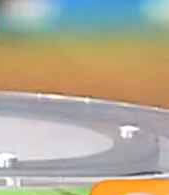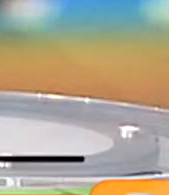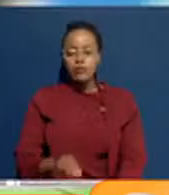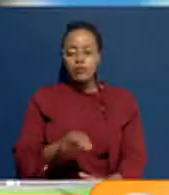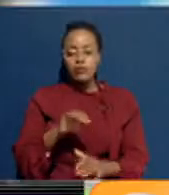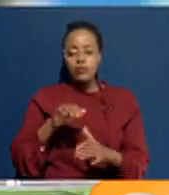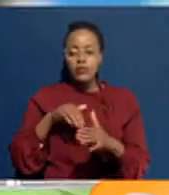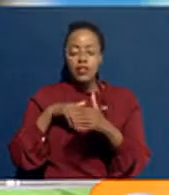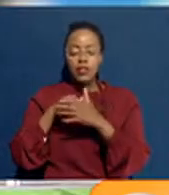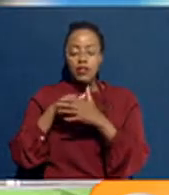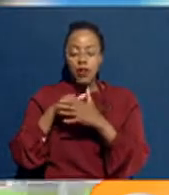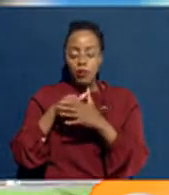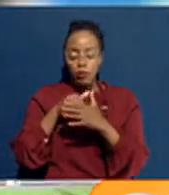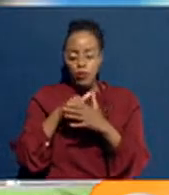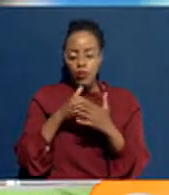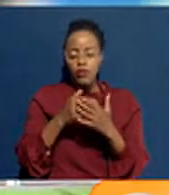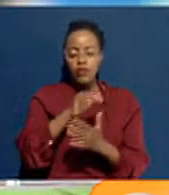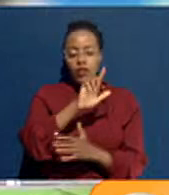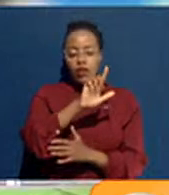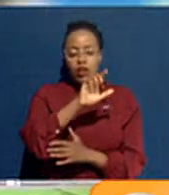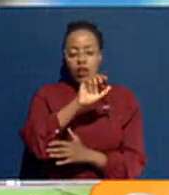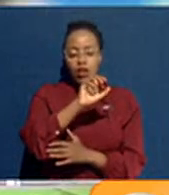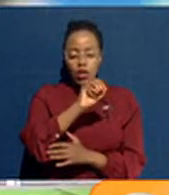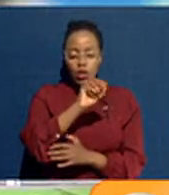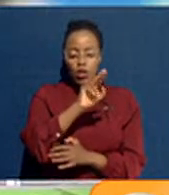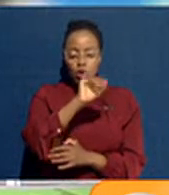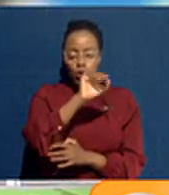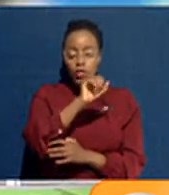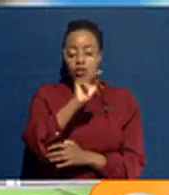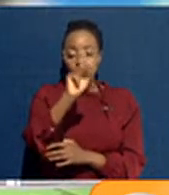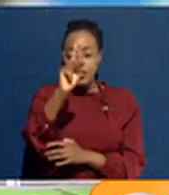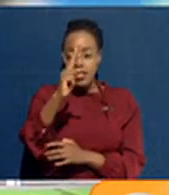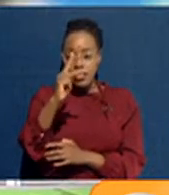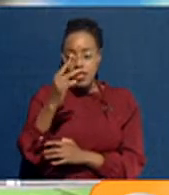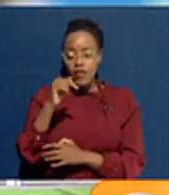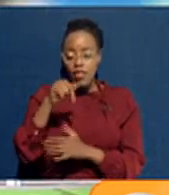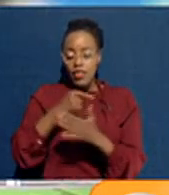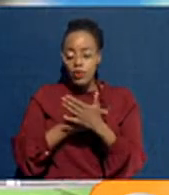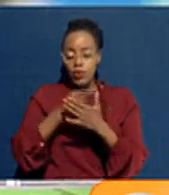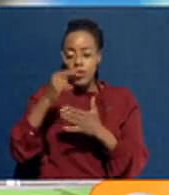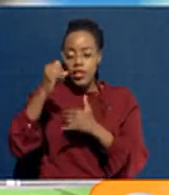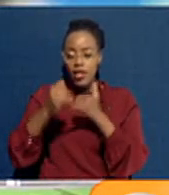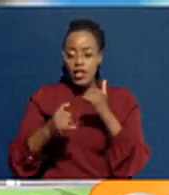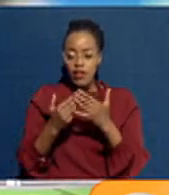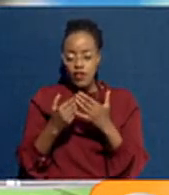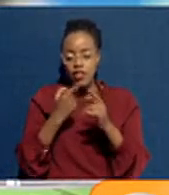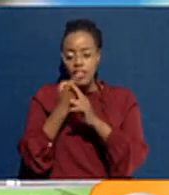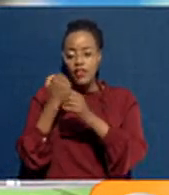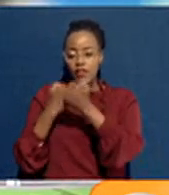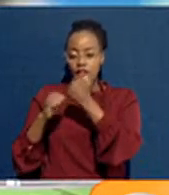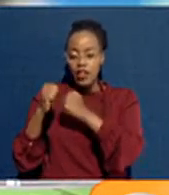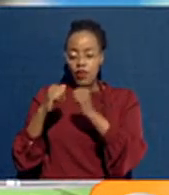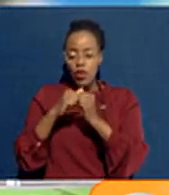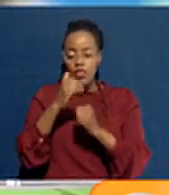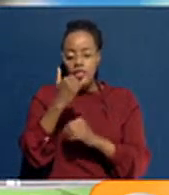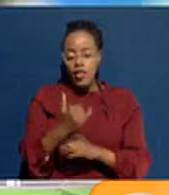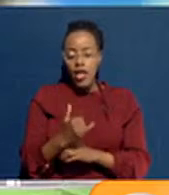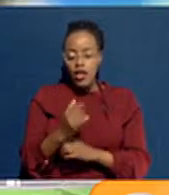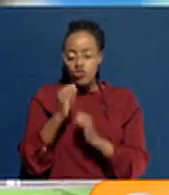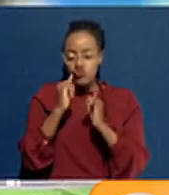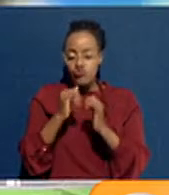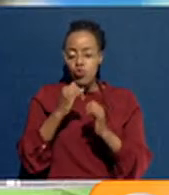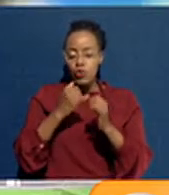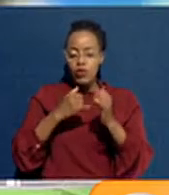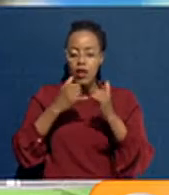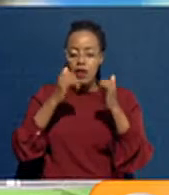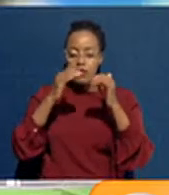Liverpool football legend Luis Garcia was in Kenya over the weekend for a series of activities with young and upcoming footballers